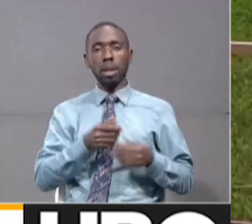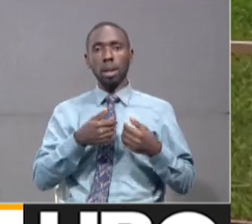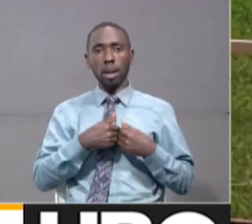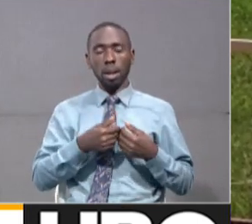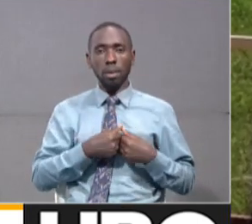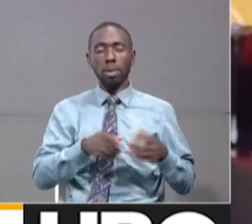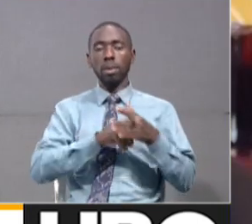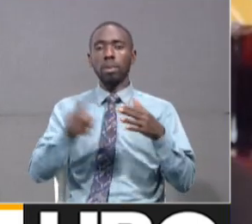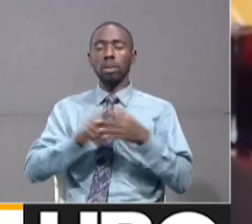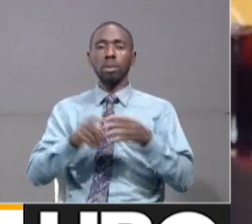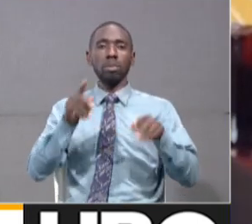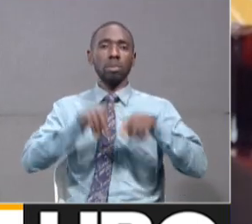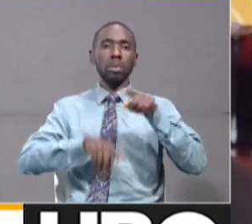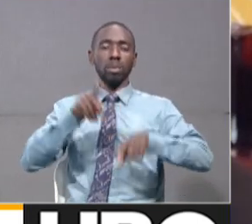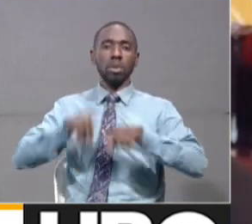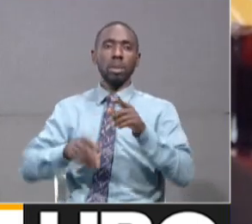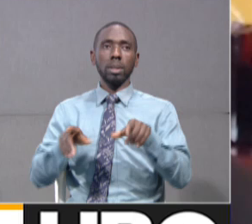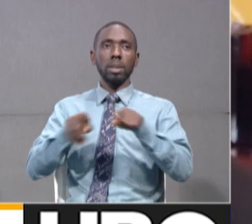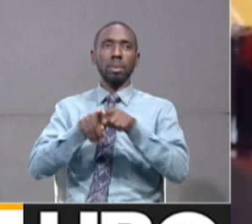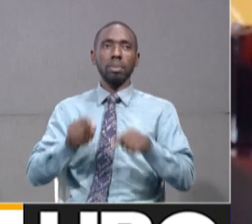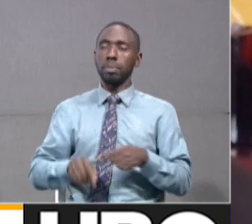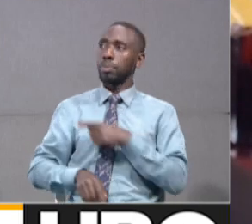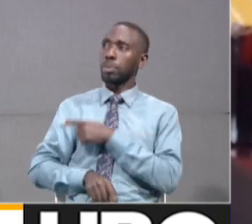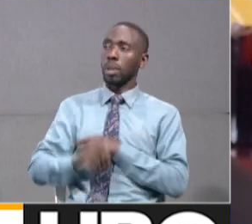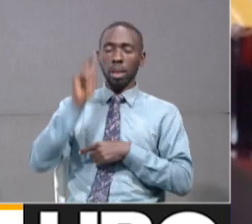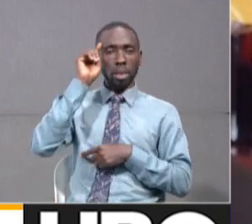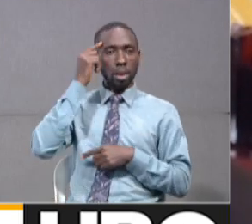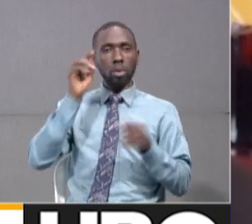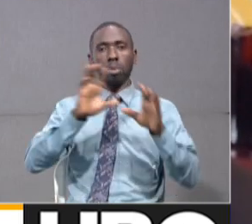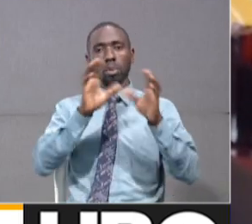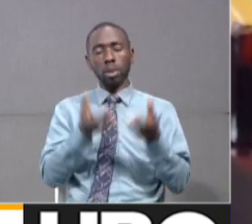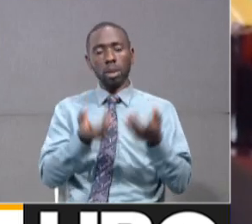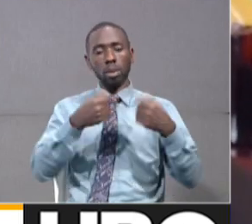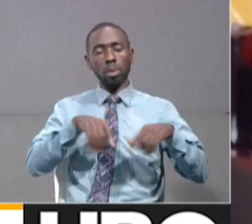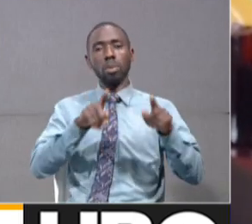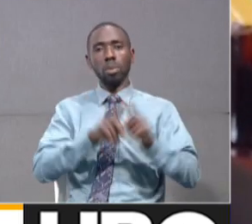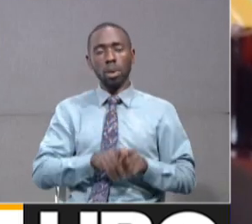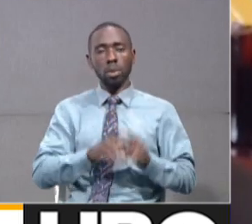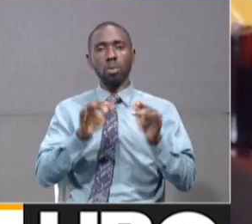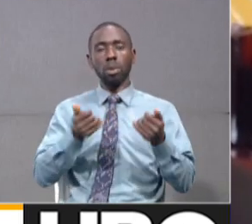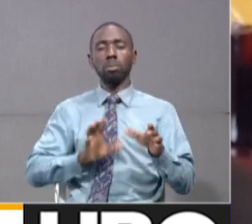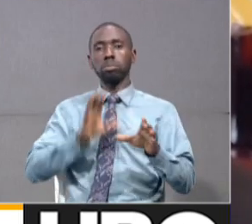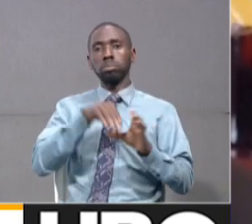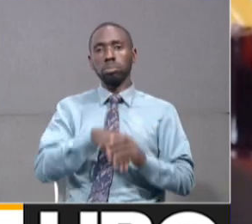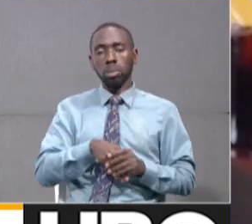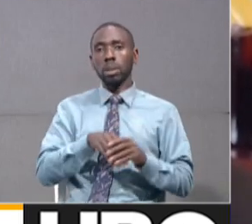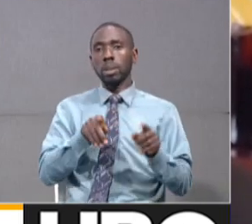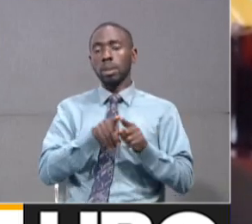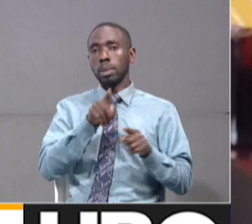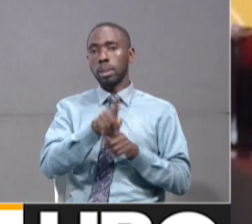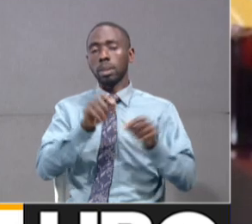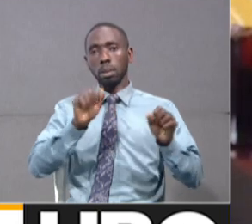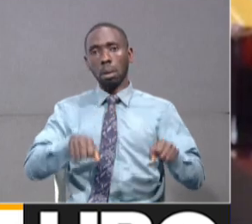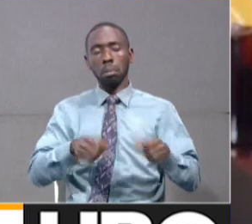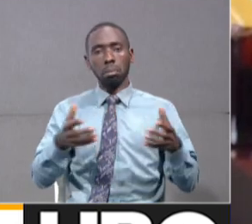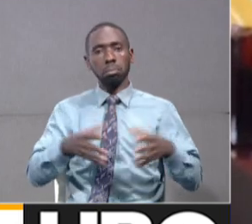refugee population. But in the community, I think we need to invest more there, because that's where also the talents are. A number of